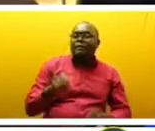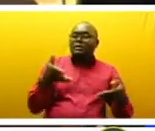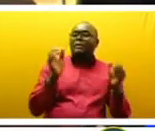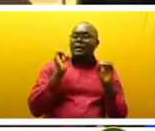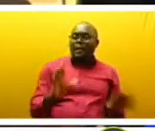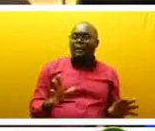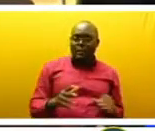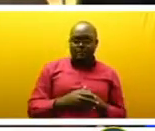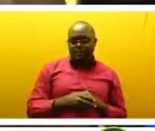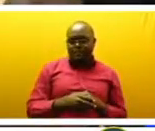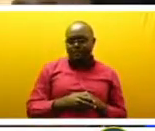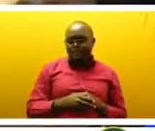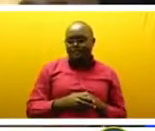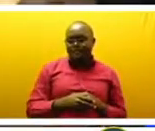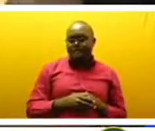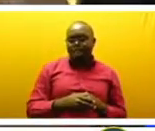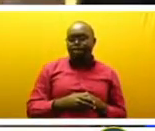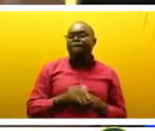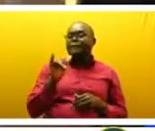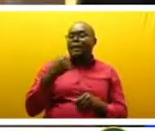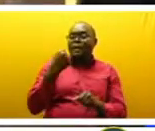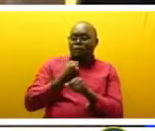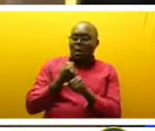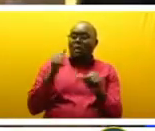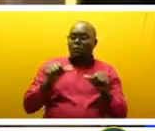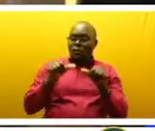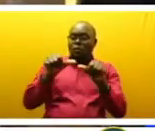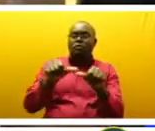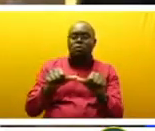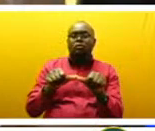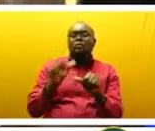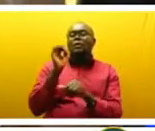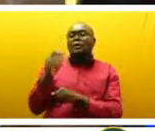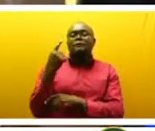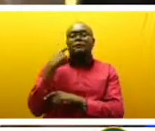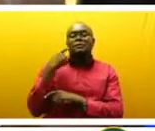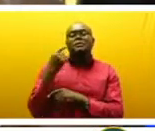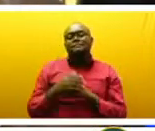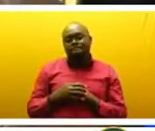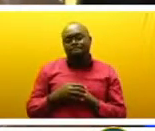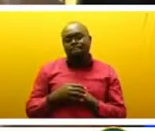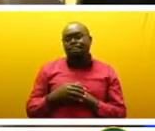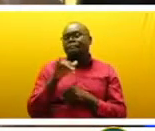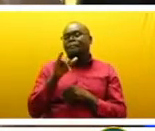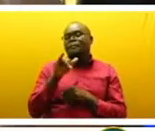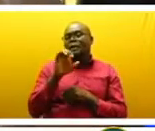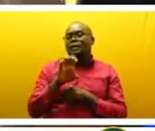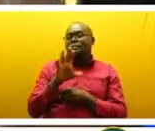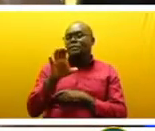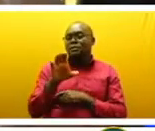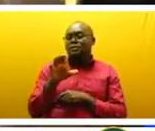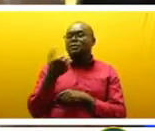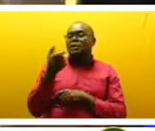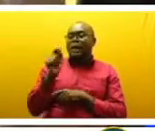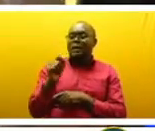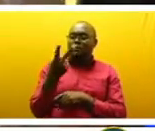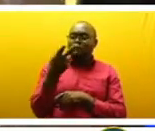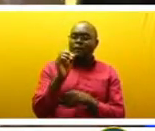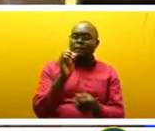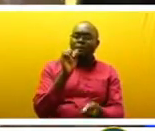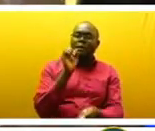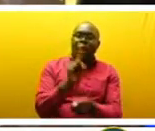that function would still be carried out. If you look at the IEBC Act of 2011,